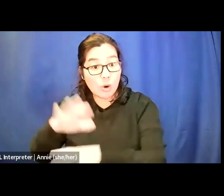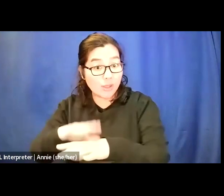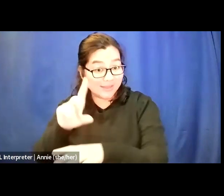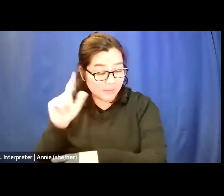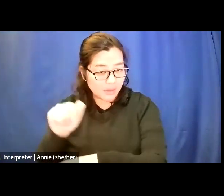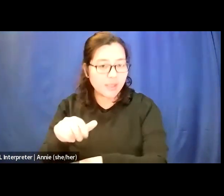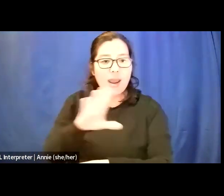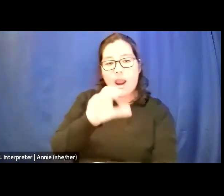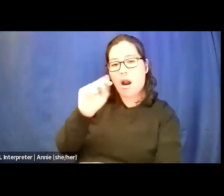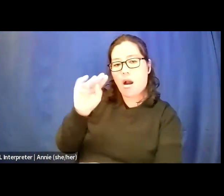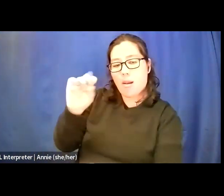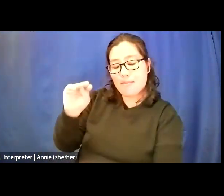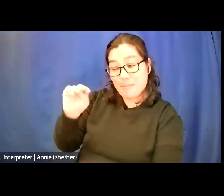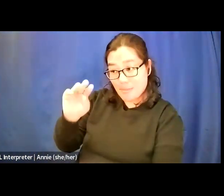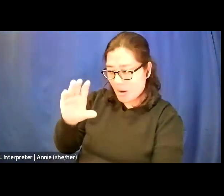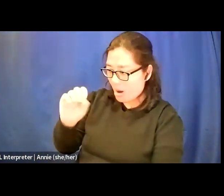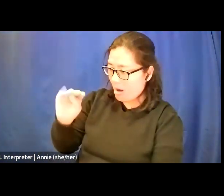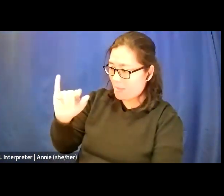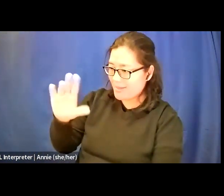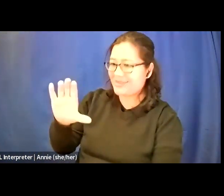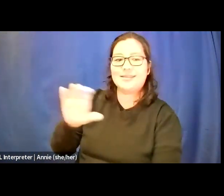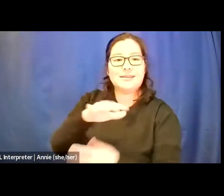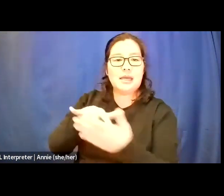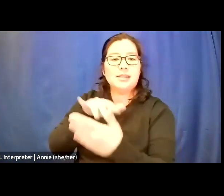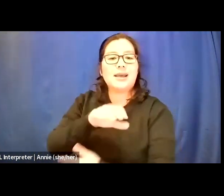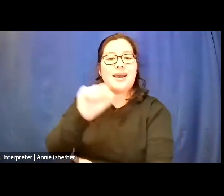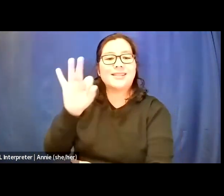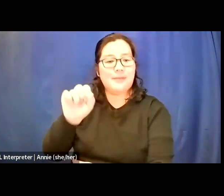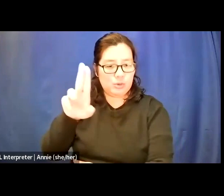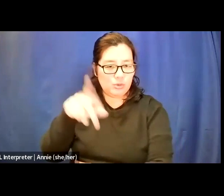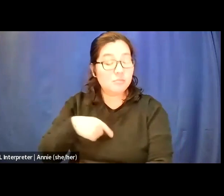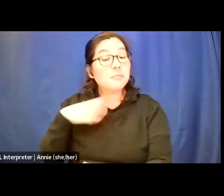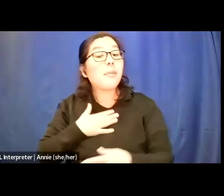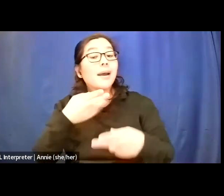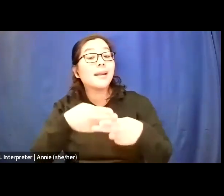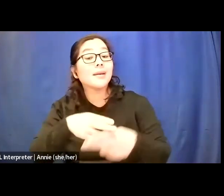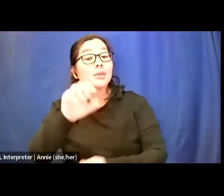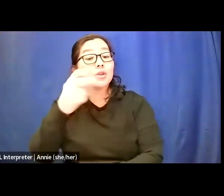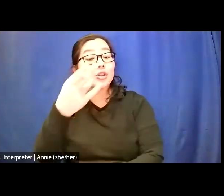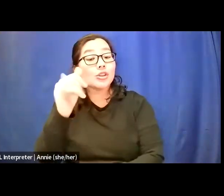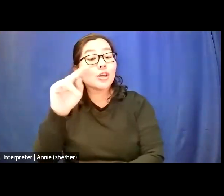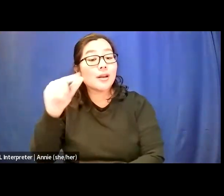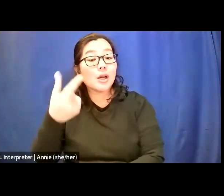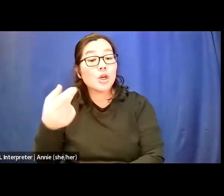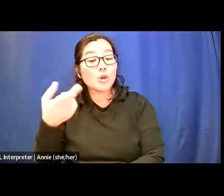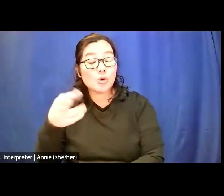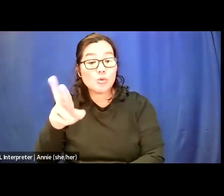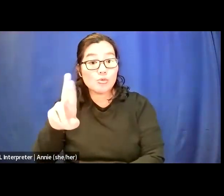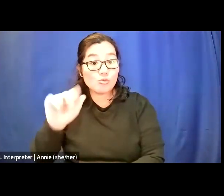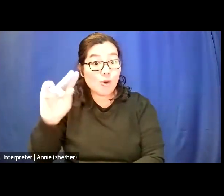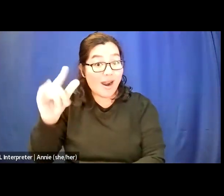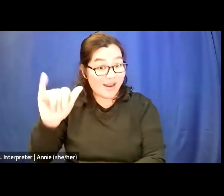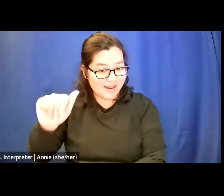at SFSU. My name is Shayna Garaya, and I am Longmore's Access